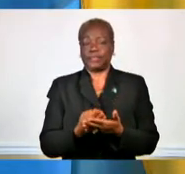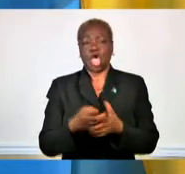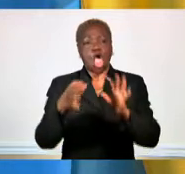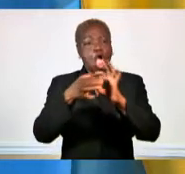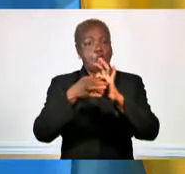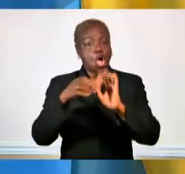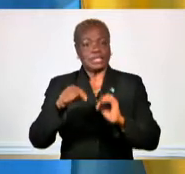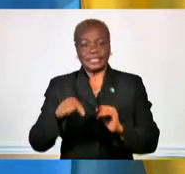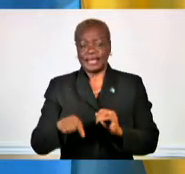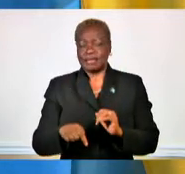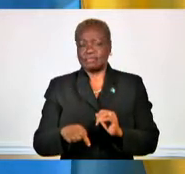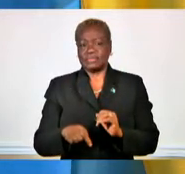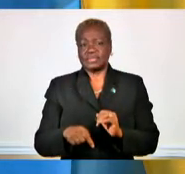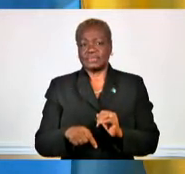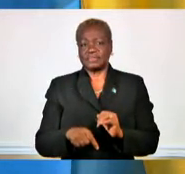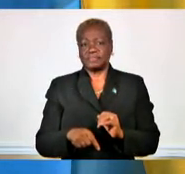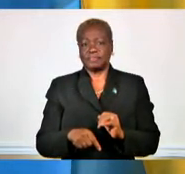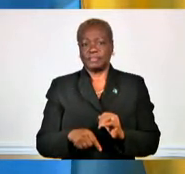Lockdowns